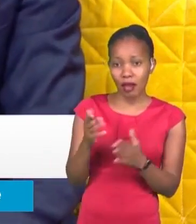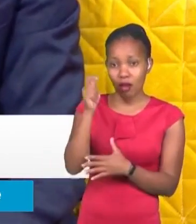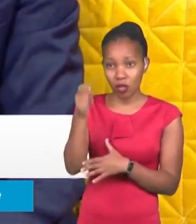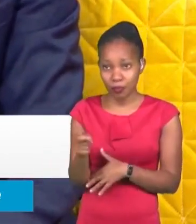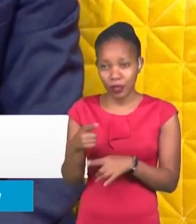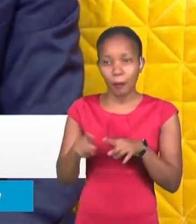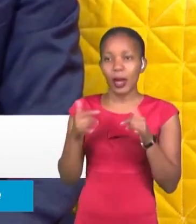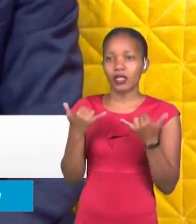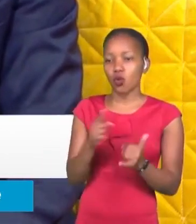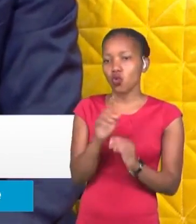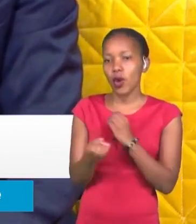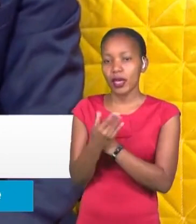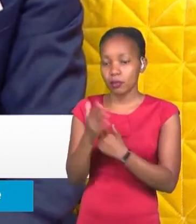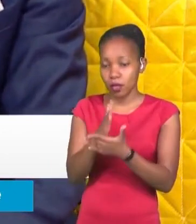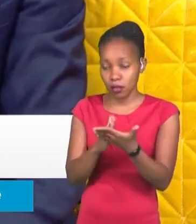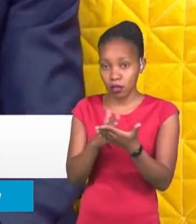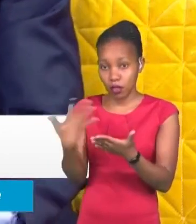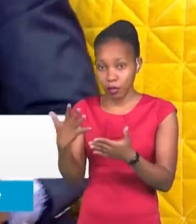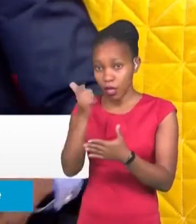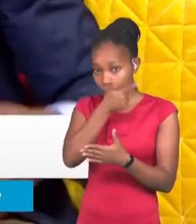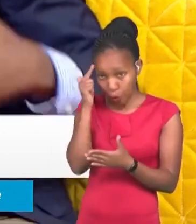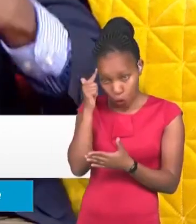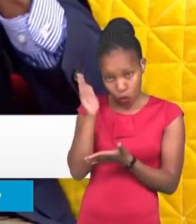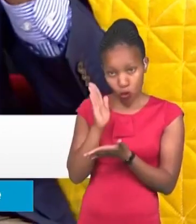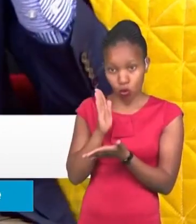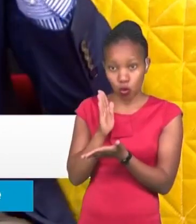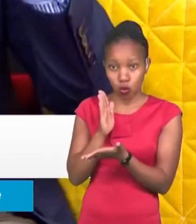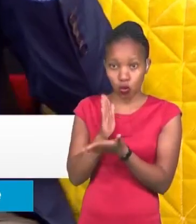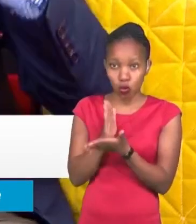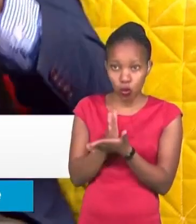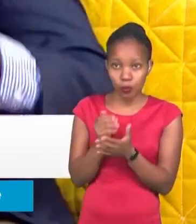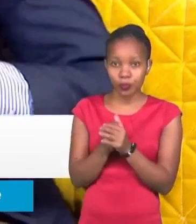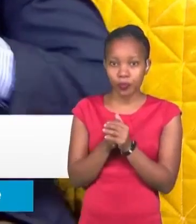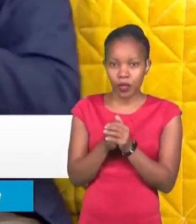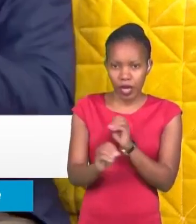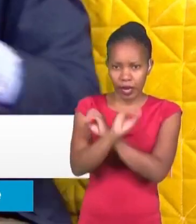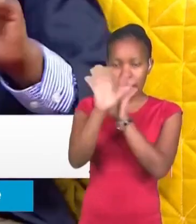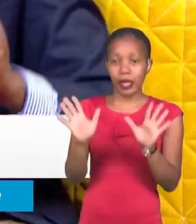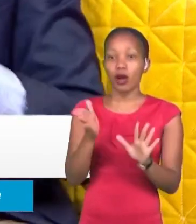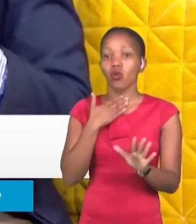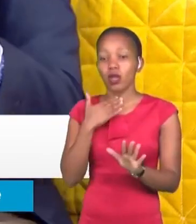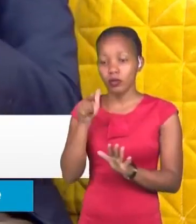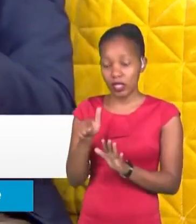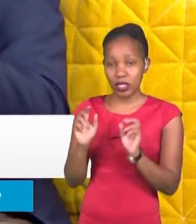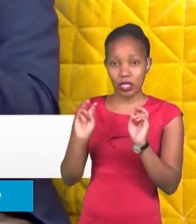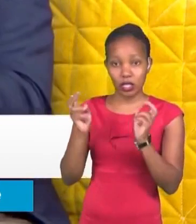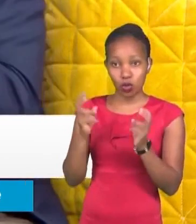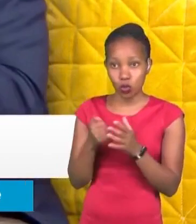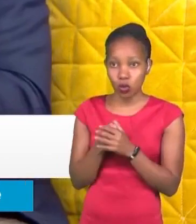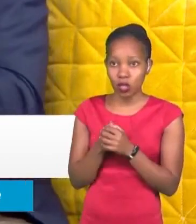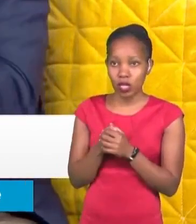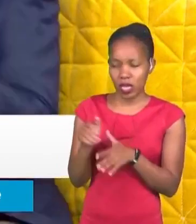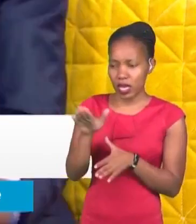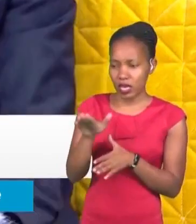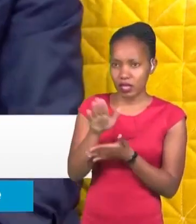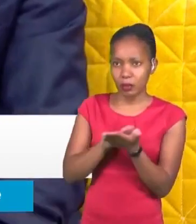where are you expounding on something? Because as much as now we want to also know that, kind of get the clarity of this matter, the gray areas